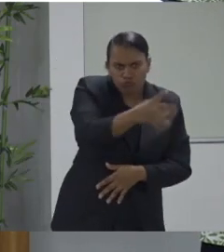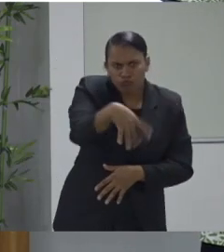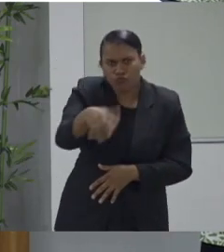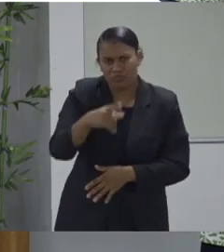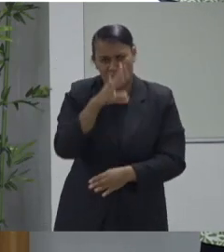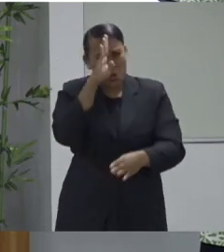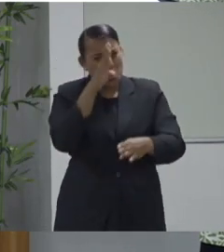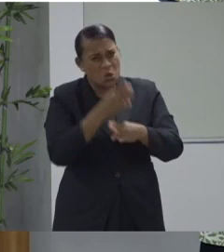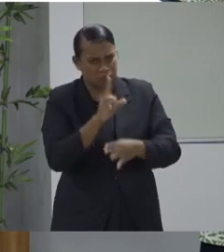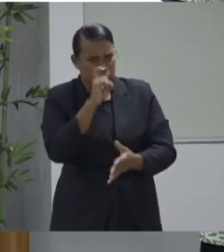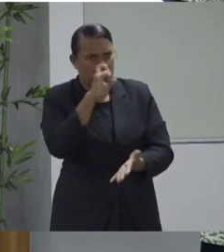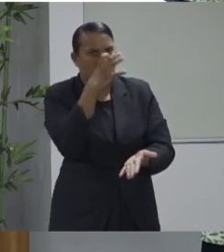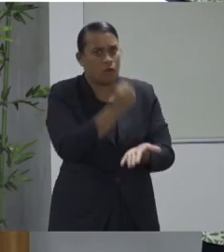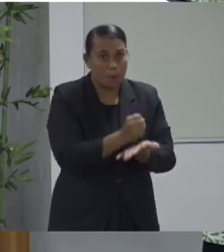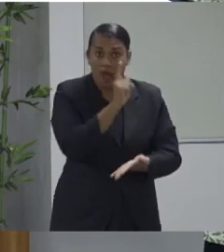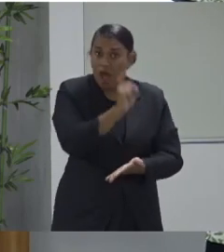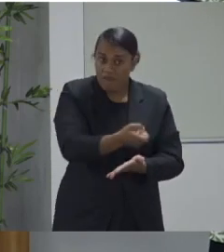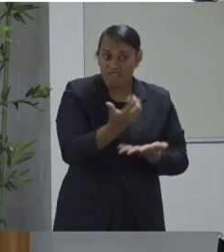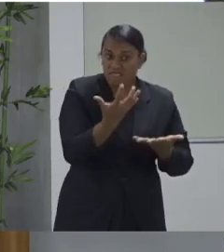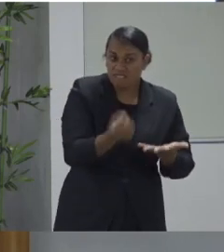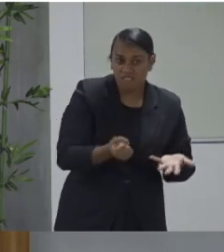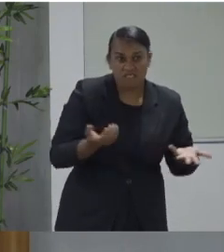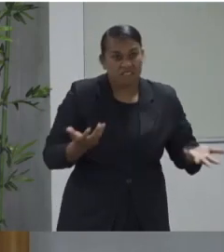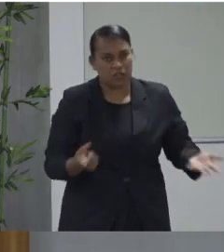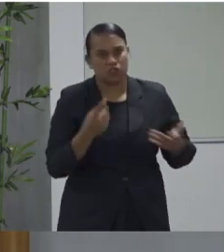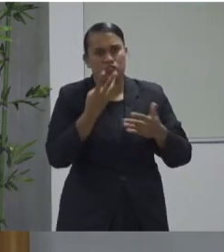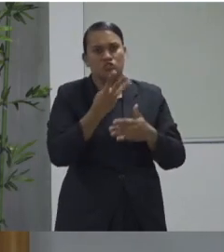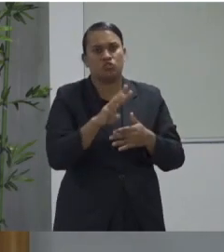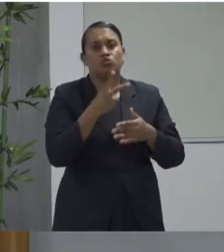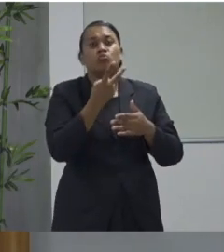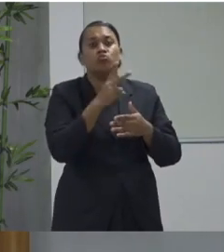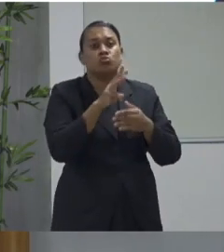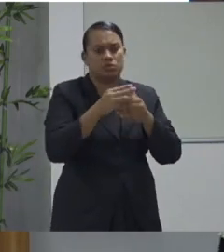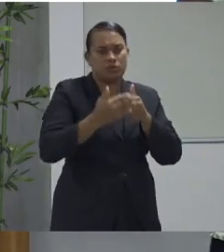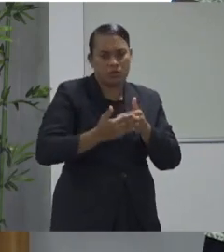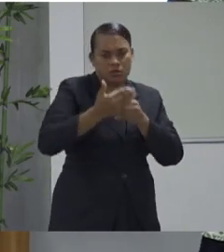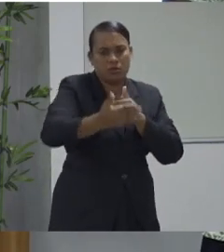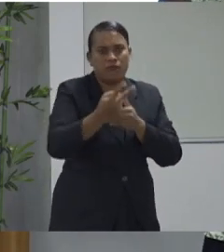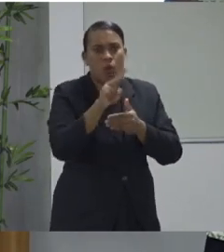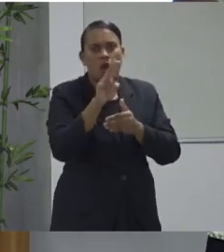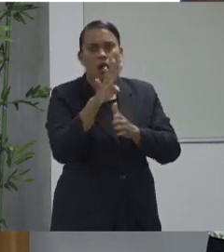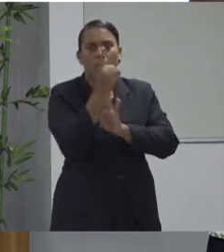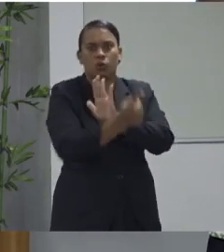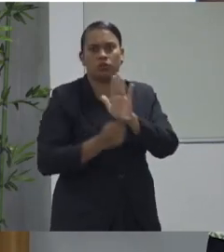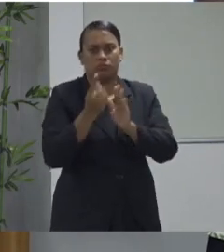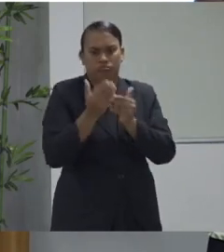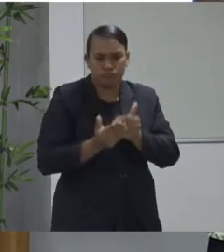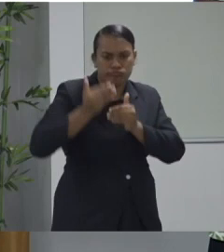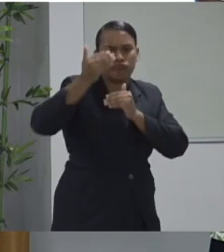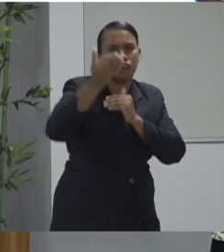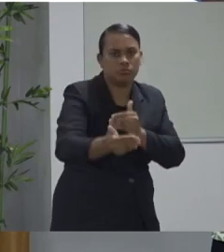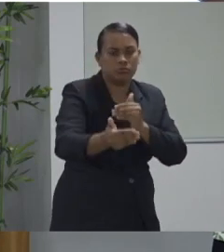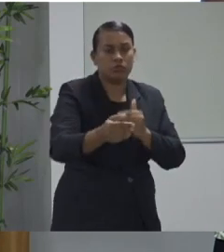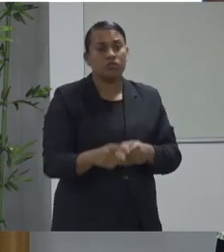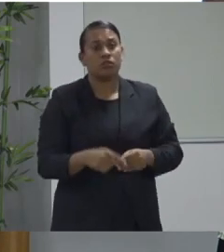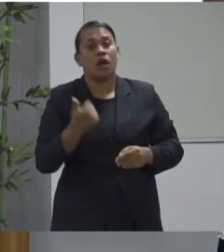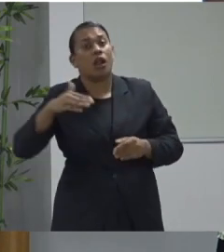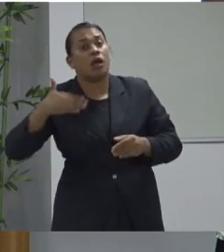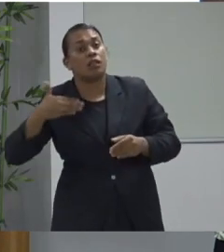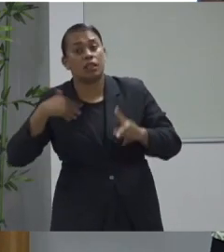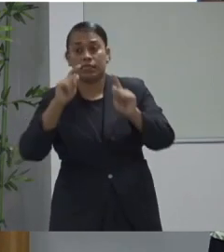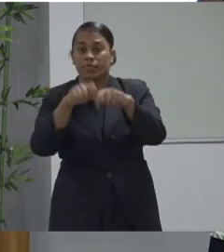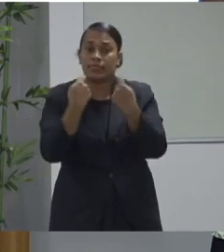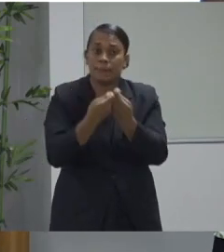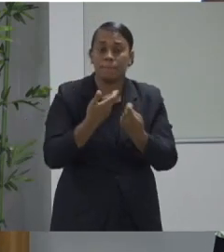hours. The health teams, together with the support of the military and the